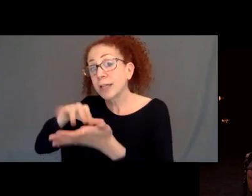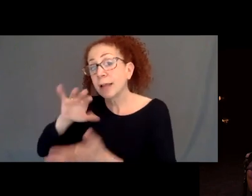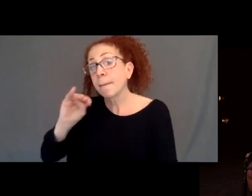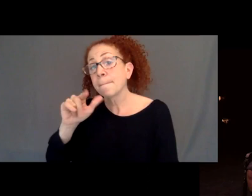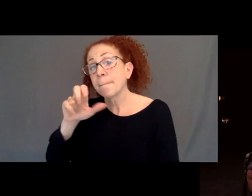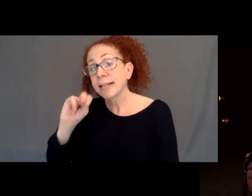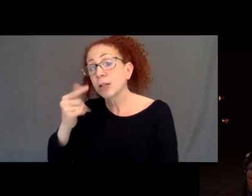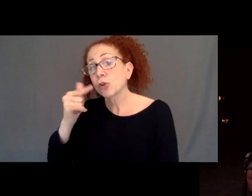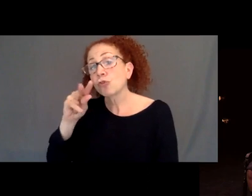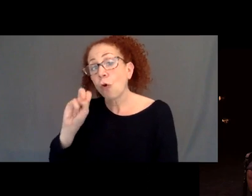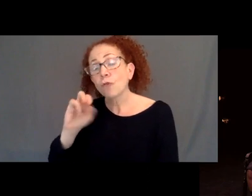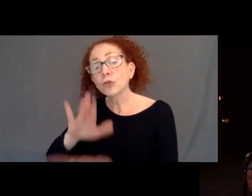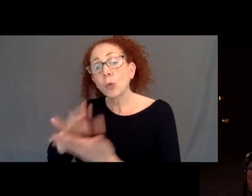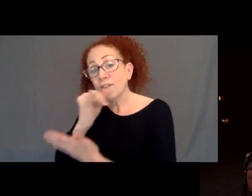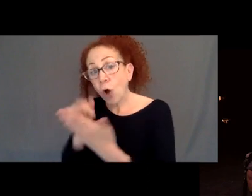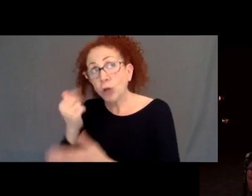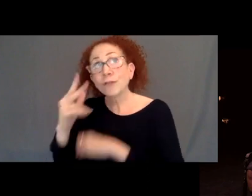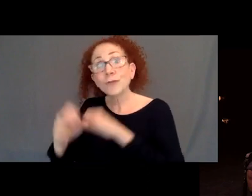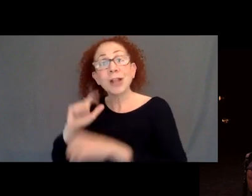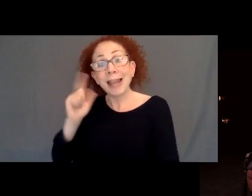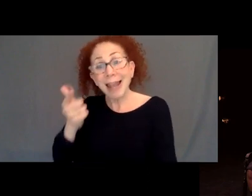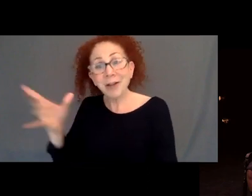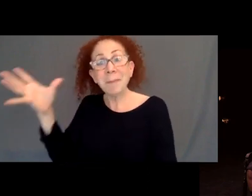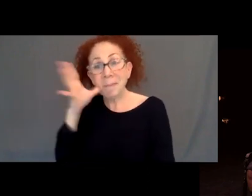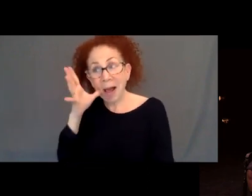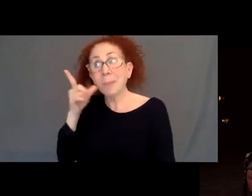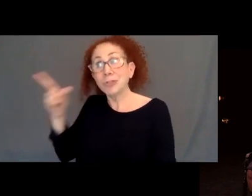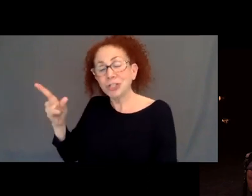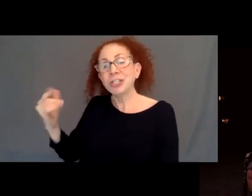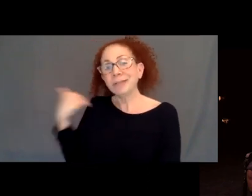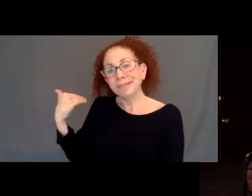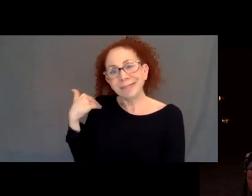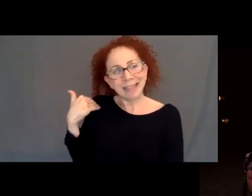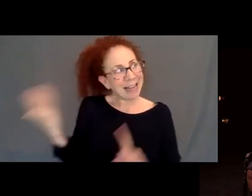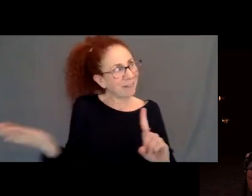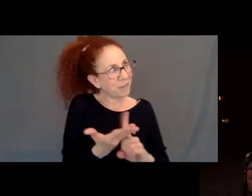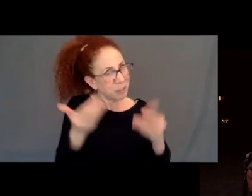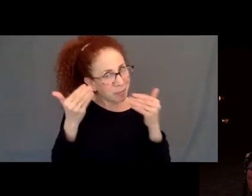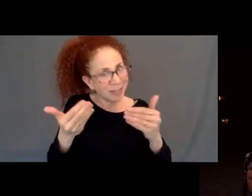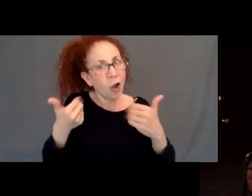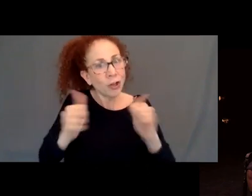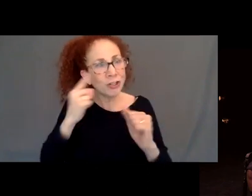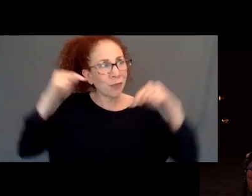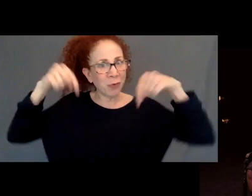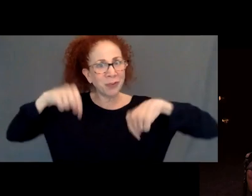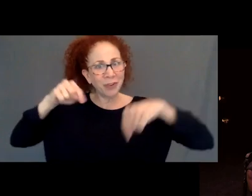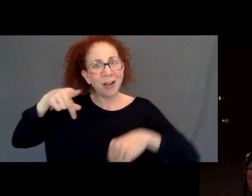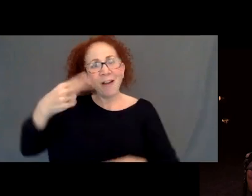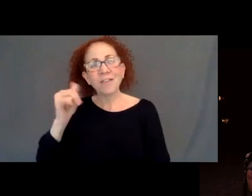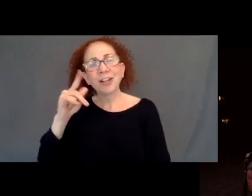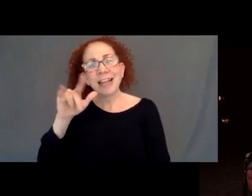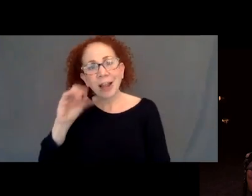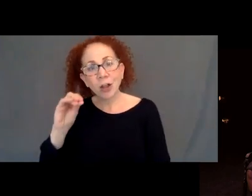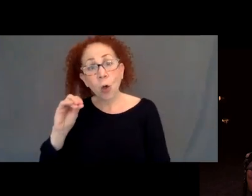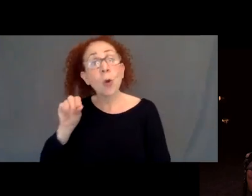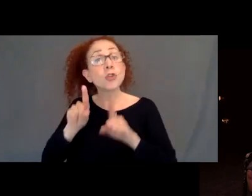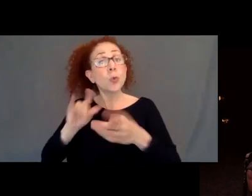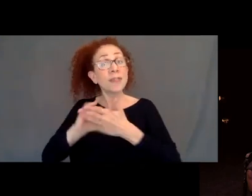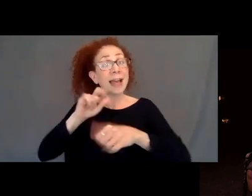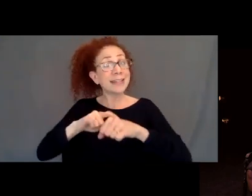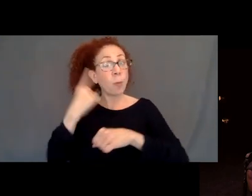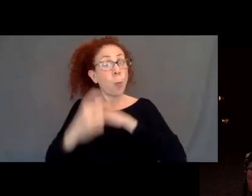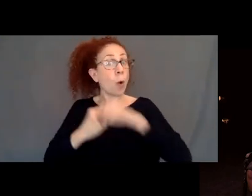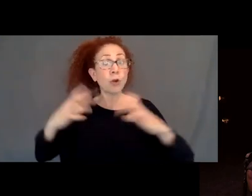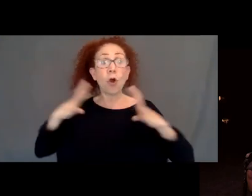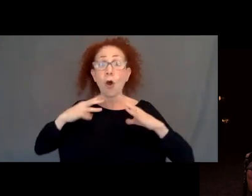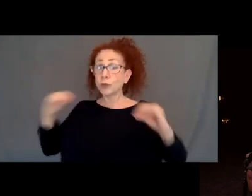Mason Grove School of the Arts. And a few years later, my mom actually convinced me to audition for Philadanco. And at the time, I had took off a year from dance. So